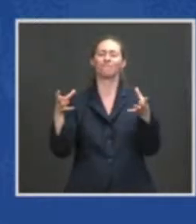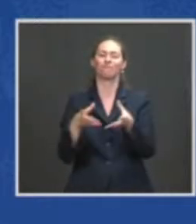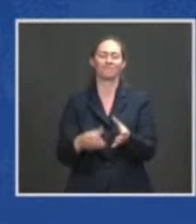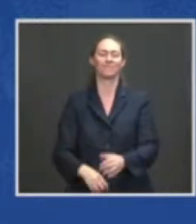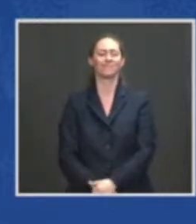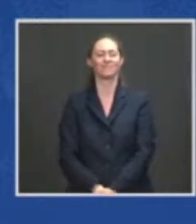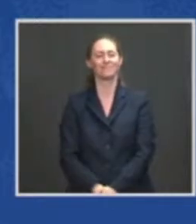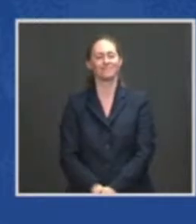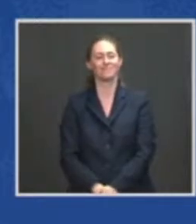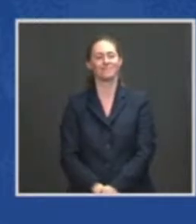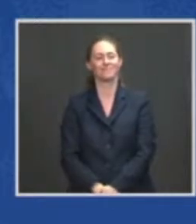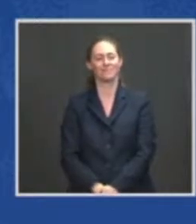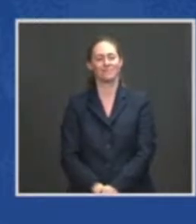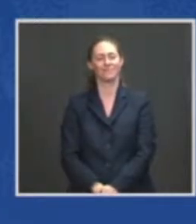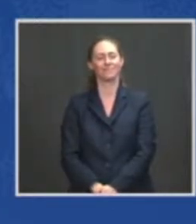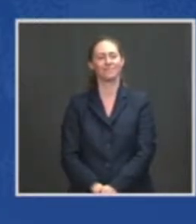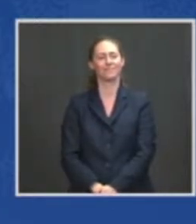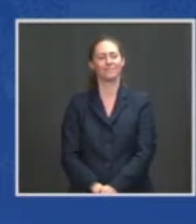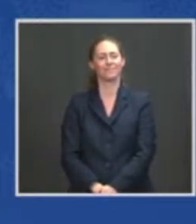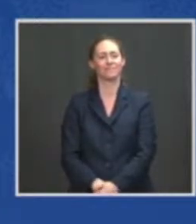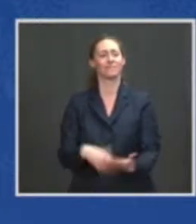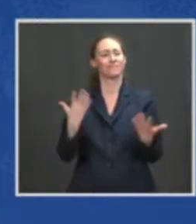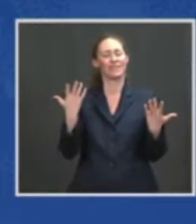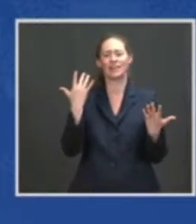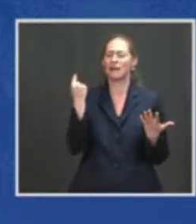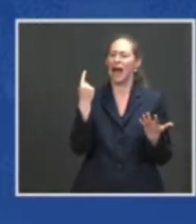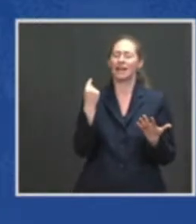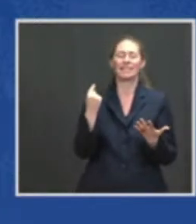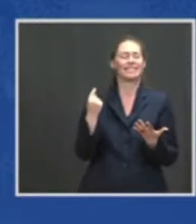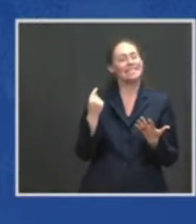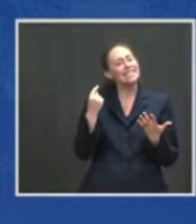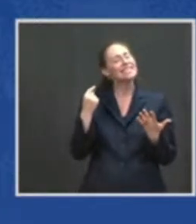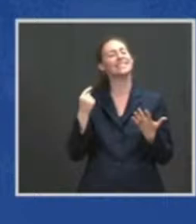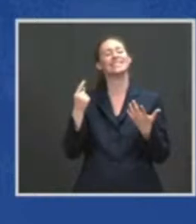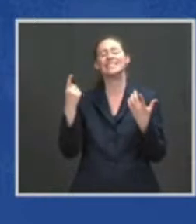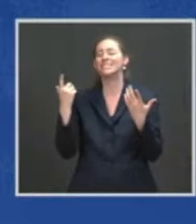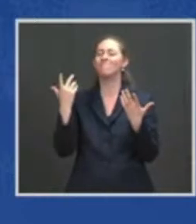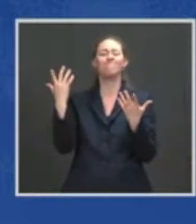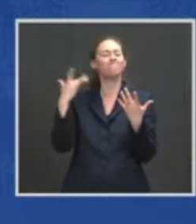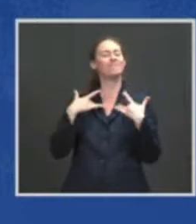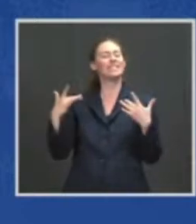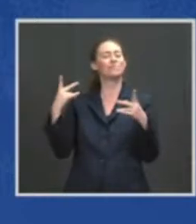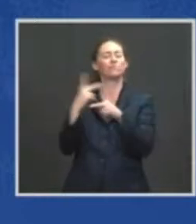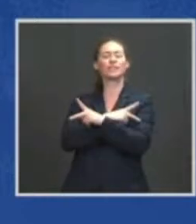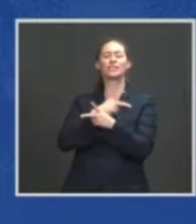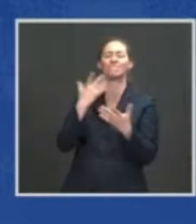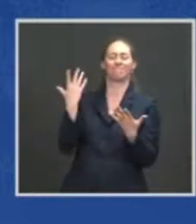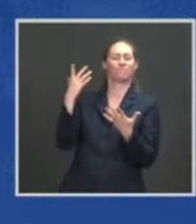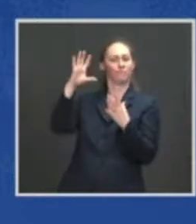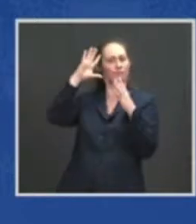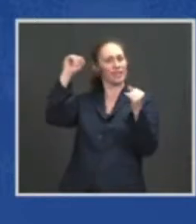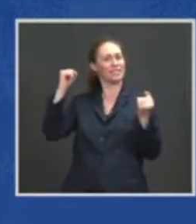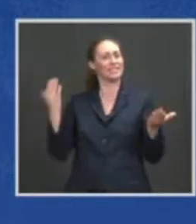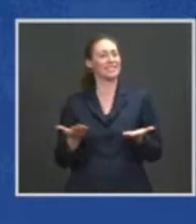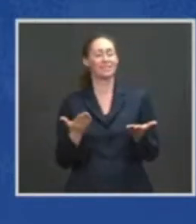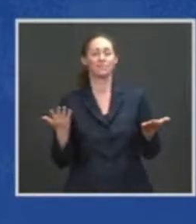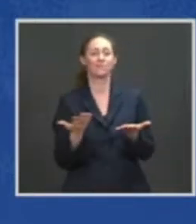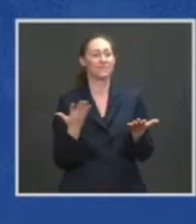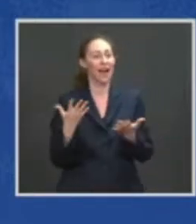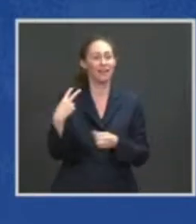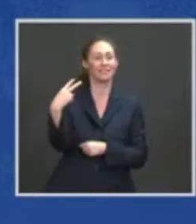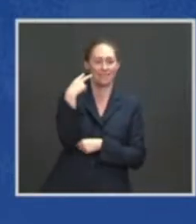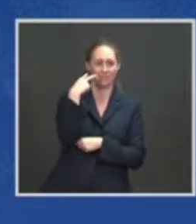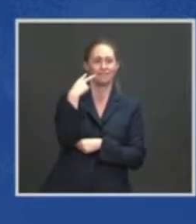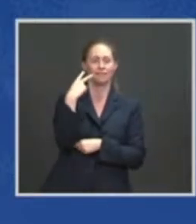when the president shows up is to say, the worst sentence in English language is, "I'm at the airport."